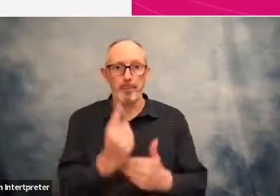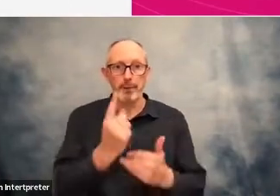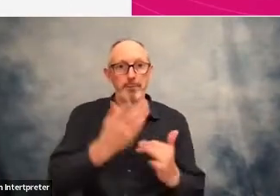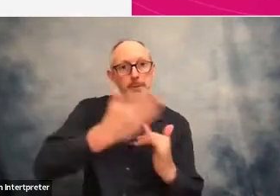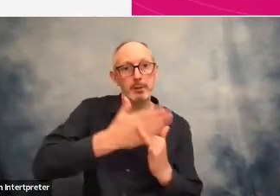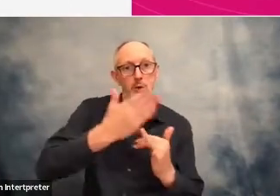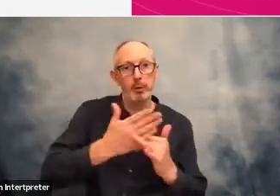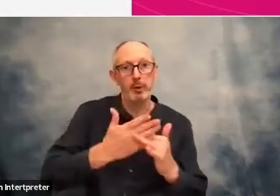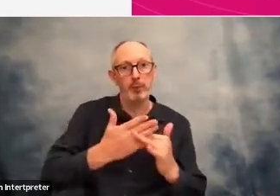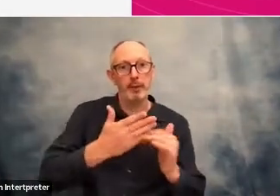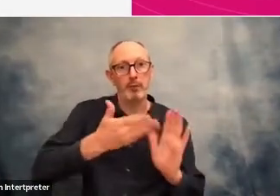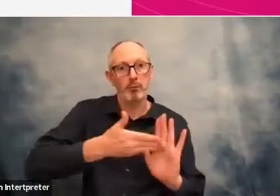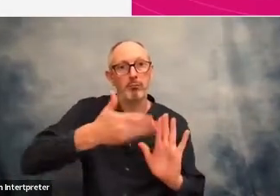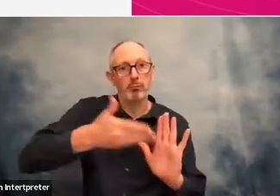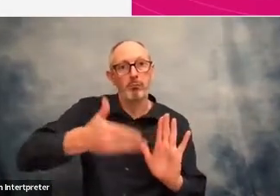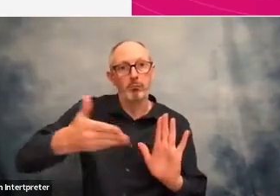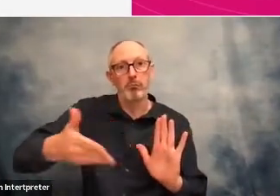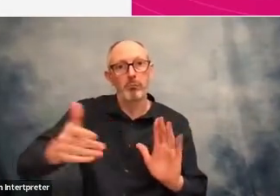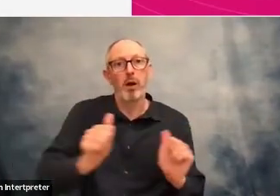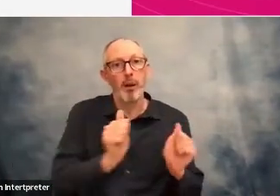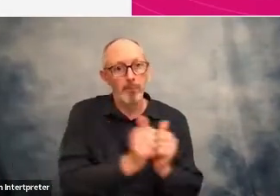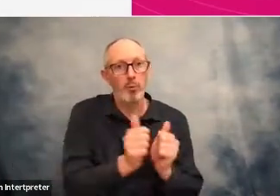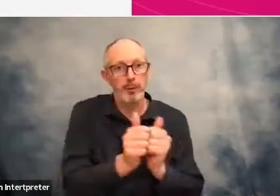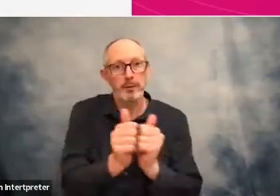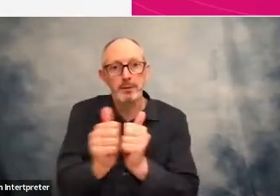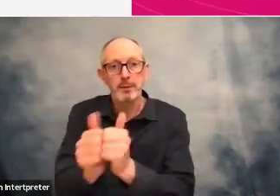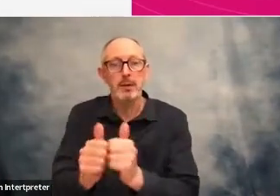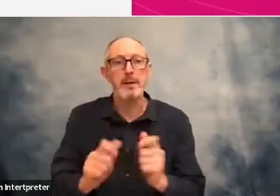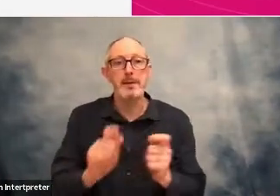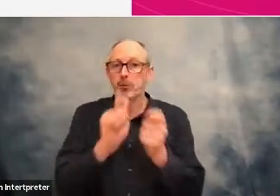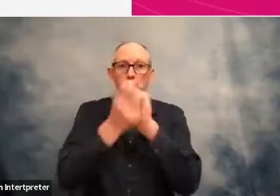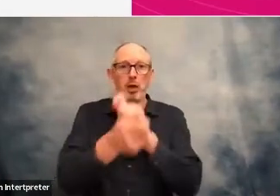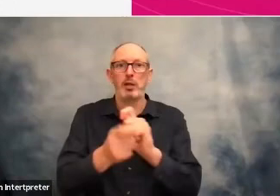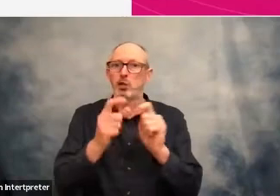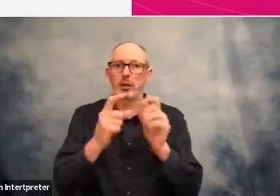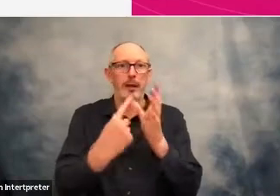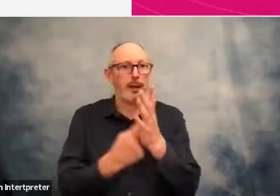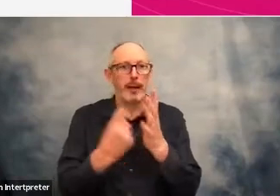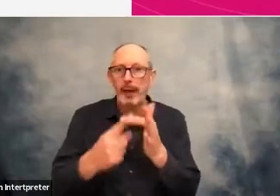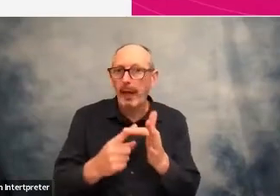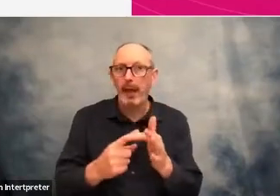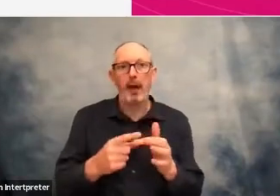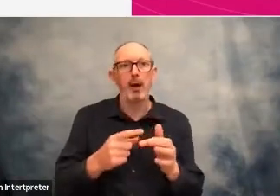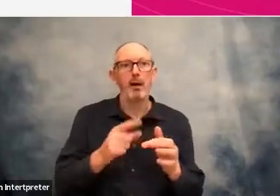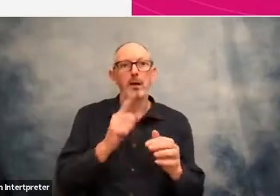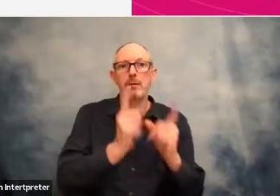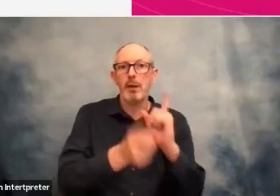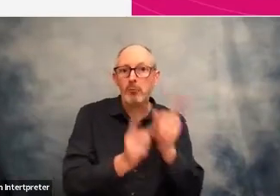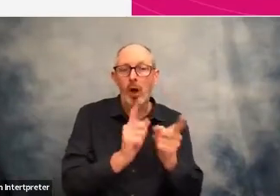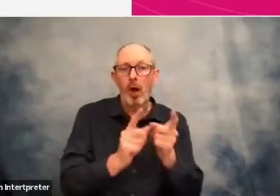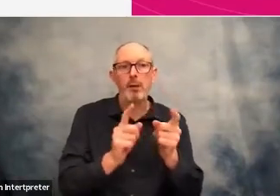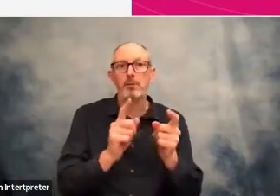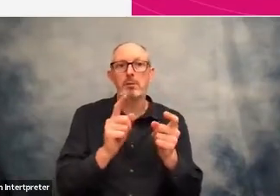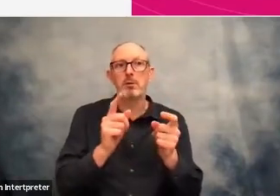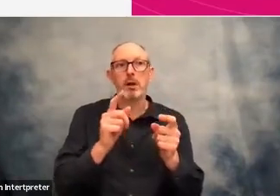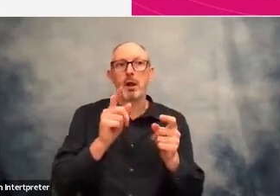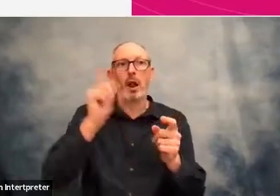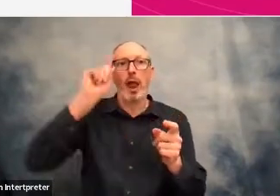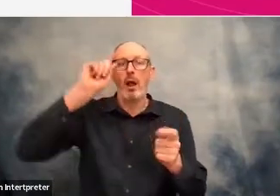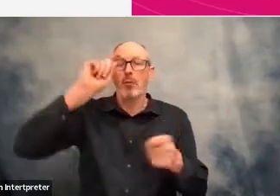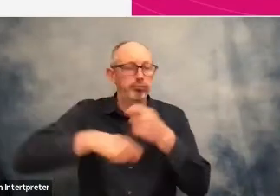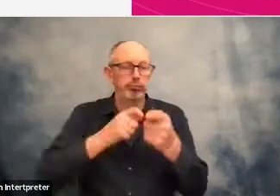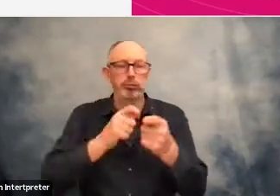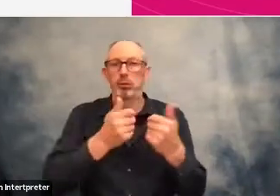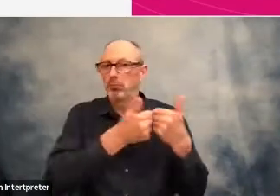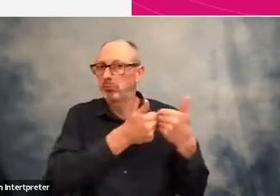than waiting to be told. They're transforming care from episodic to continuous, from expert held to shared, from retrospective